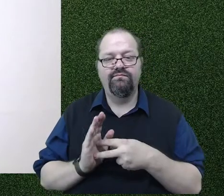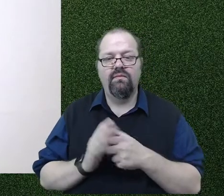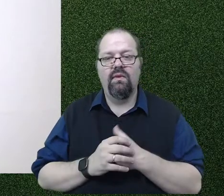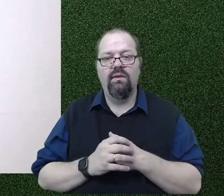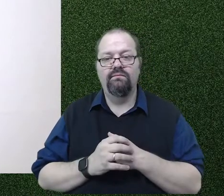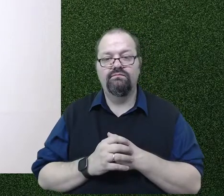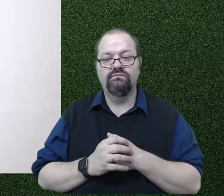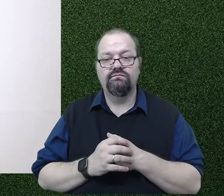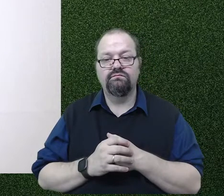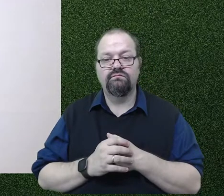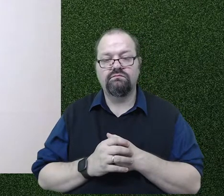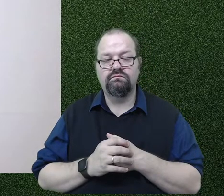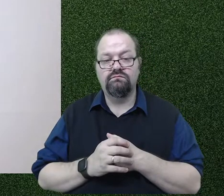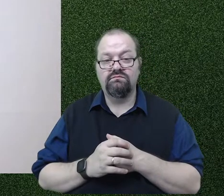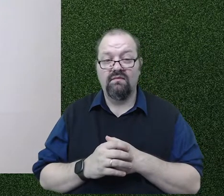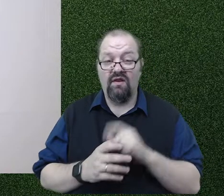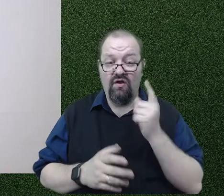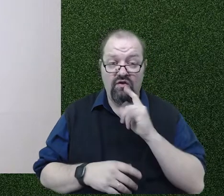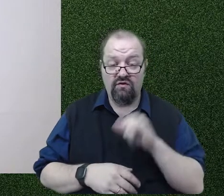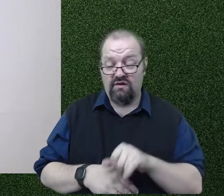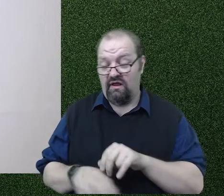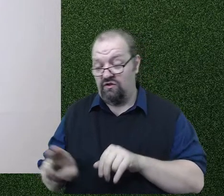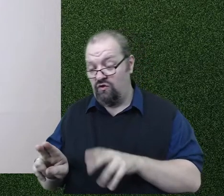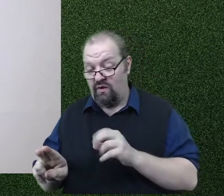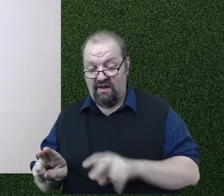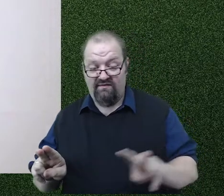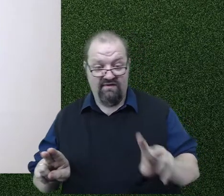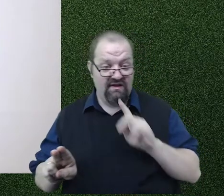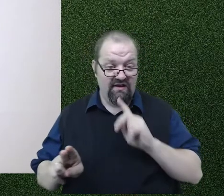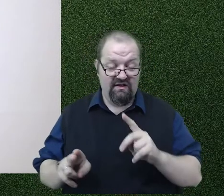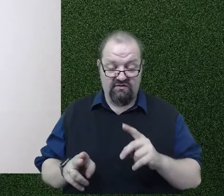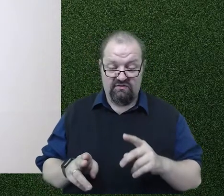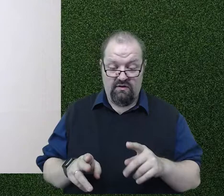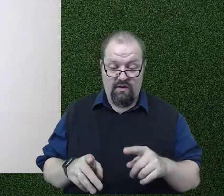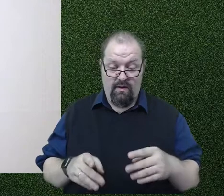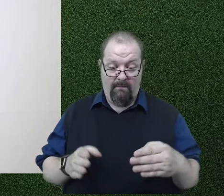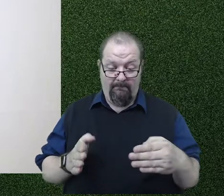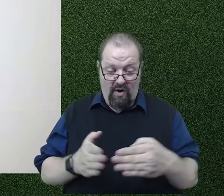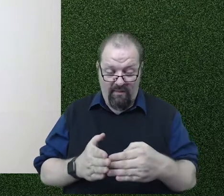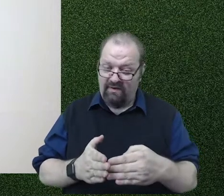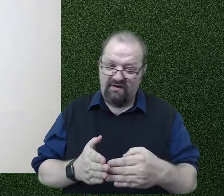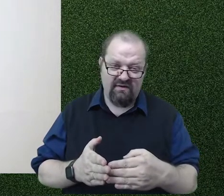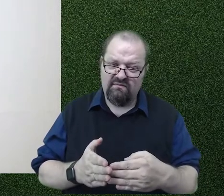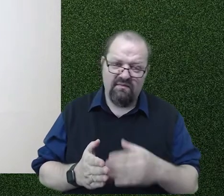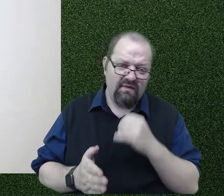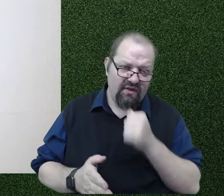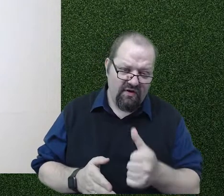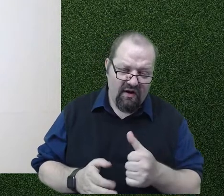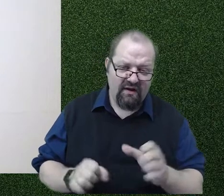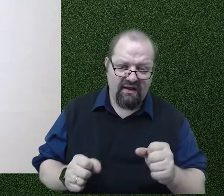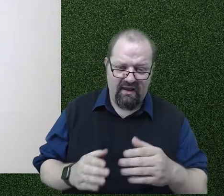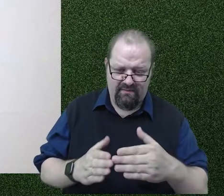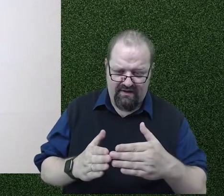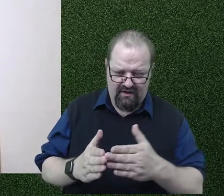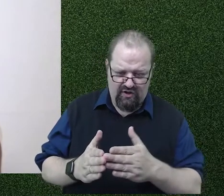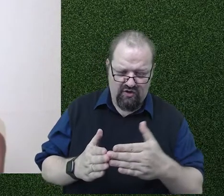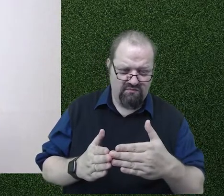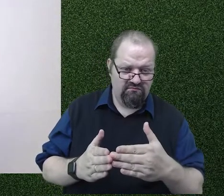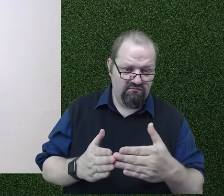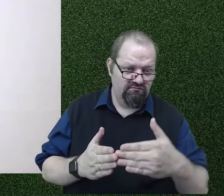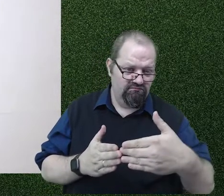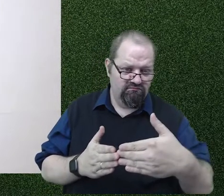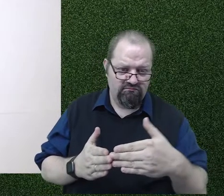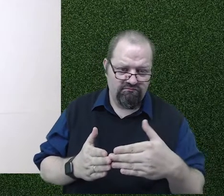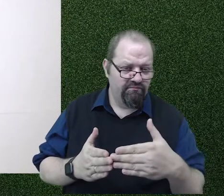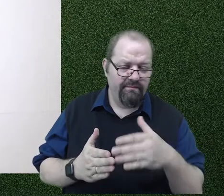and these, it looks like u and v are perpendicular to each other. They're not necessarily. They could be, there could be an acute angle between them or an obtuse